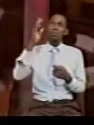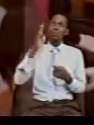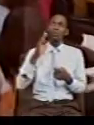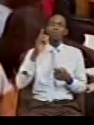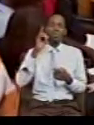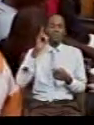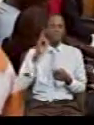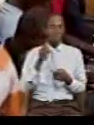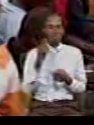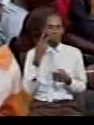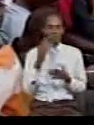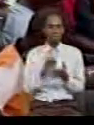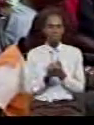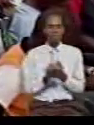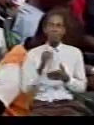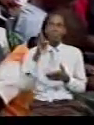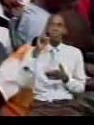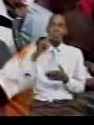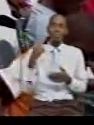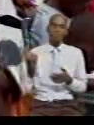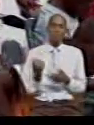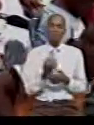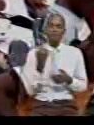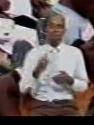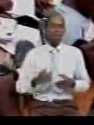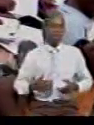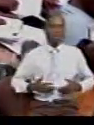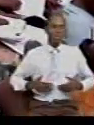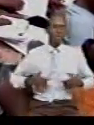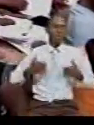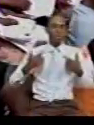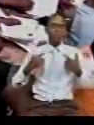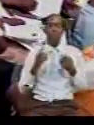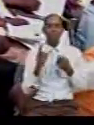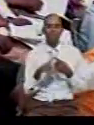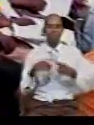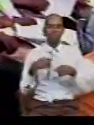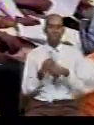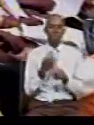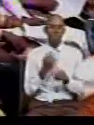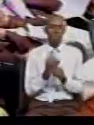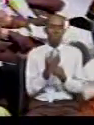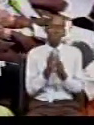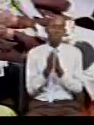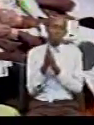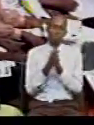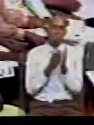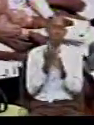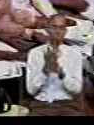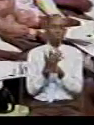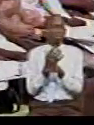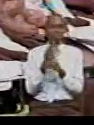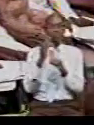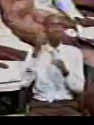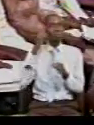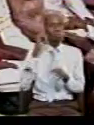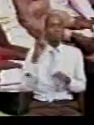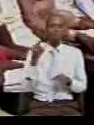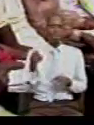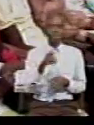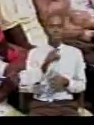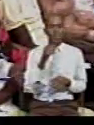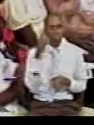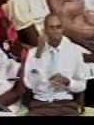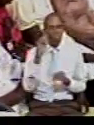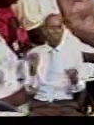ever liveth to make intercession for them. Verse 26, for such